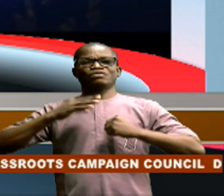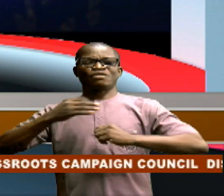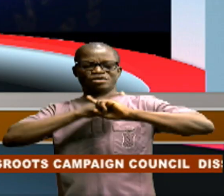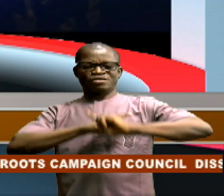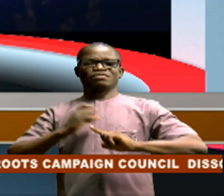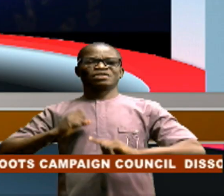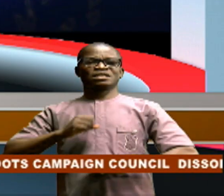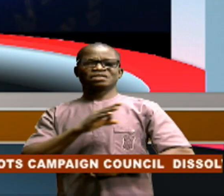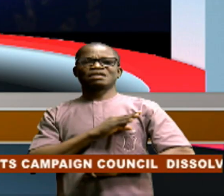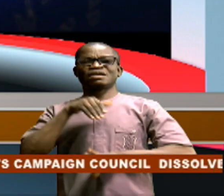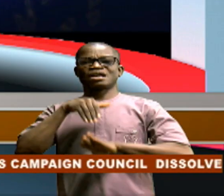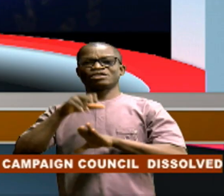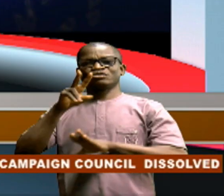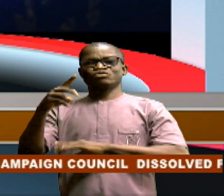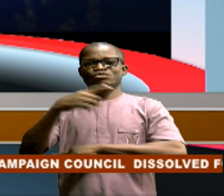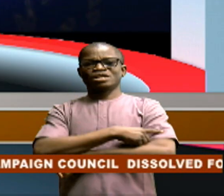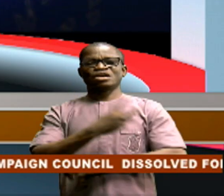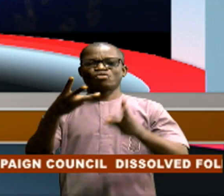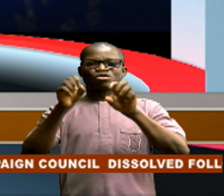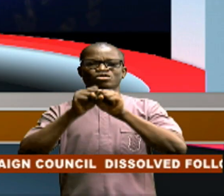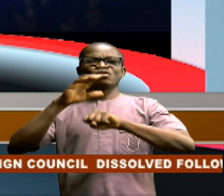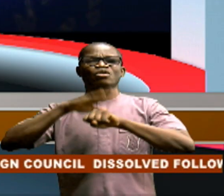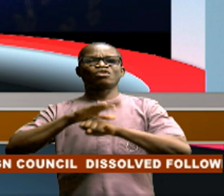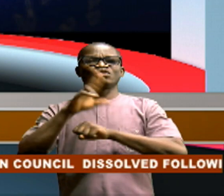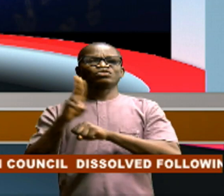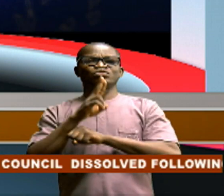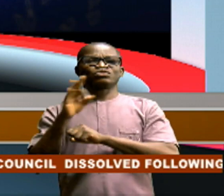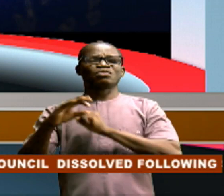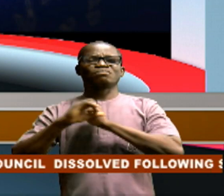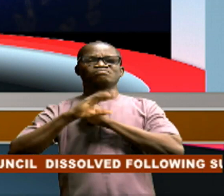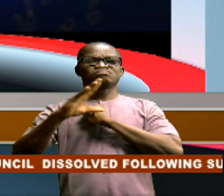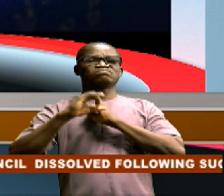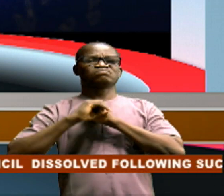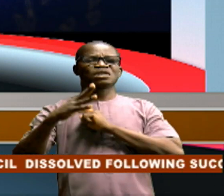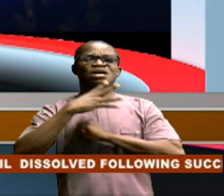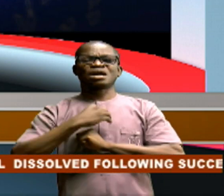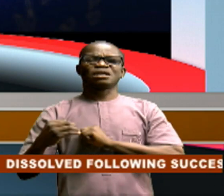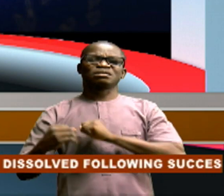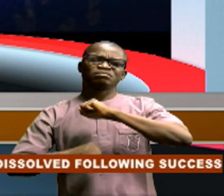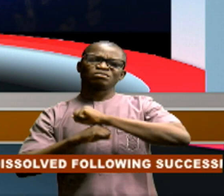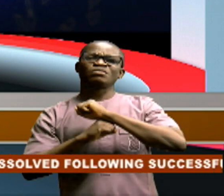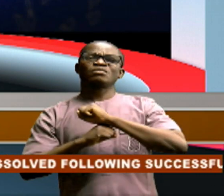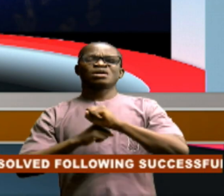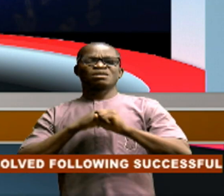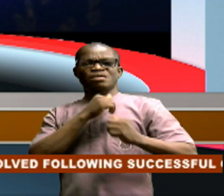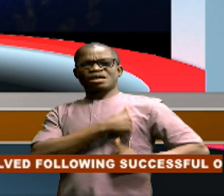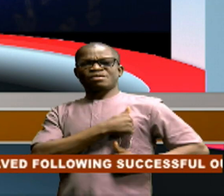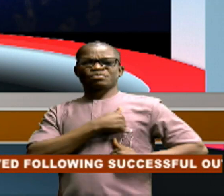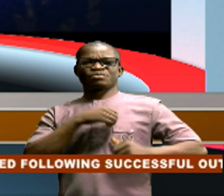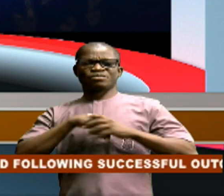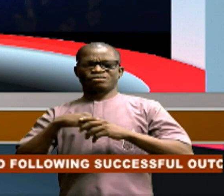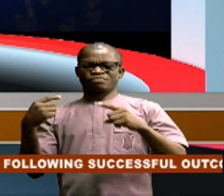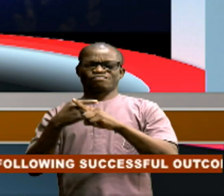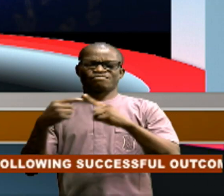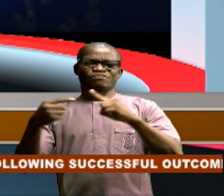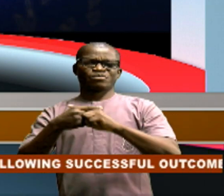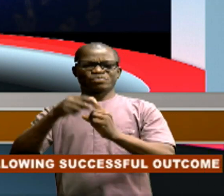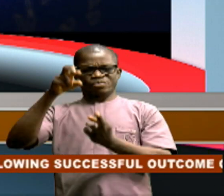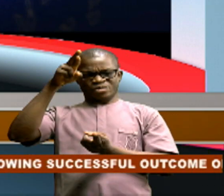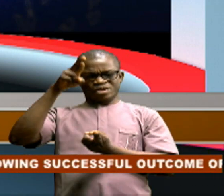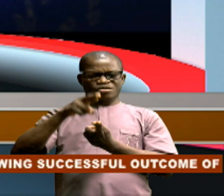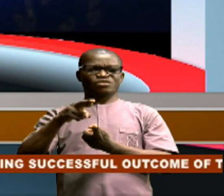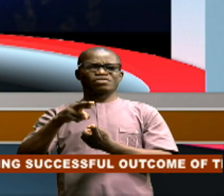Rabu at a two-day workshop on use of broadcasting in complementing the military in conflict mitigation and